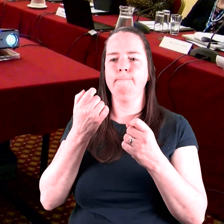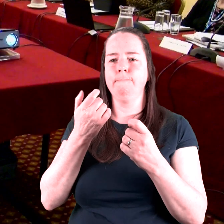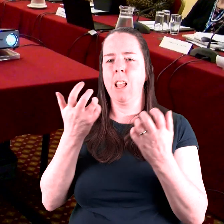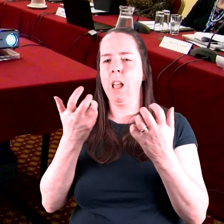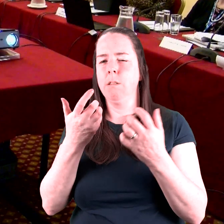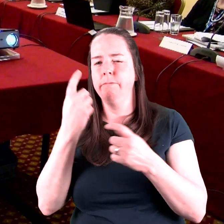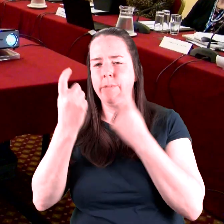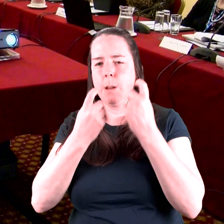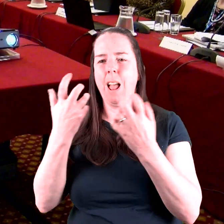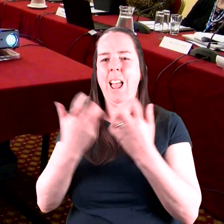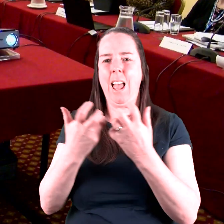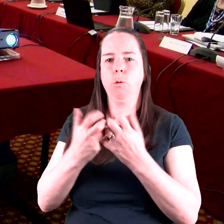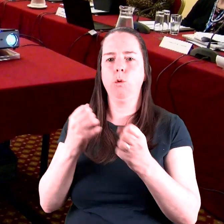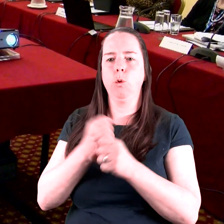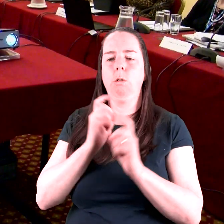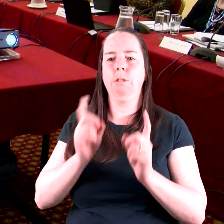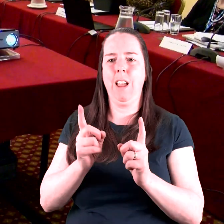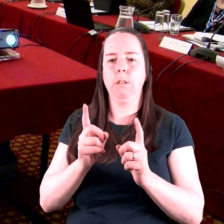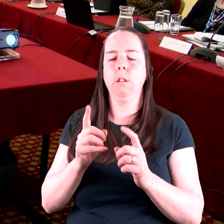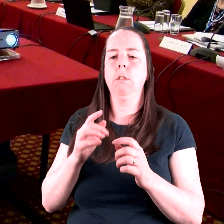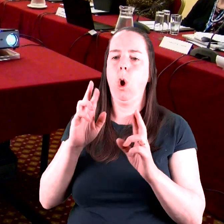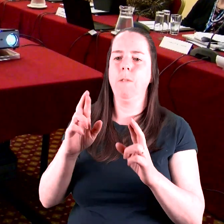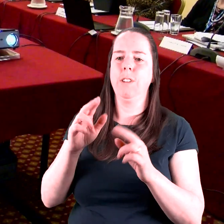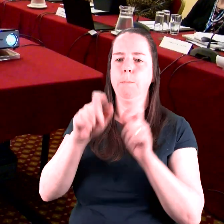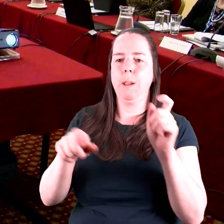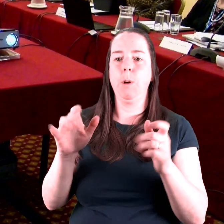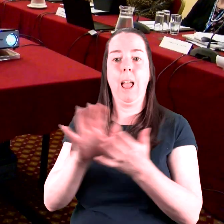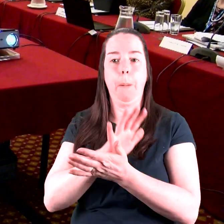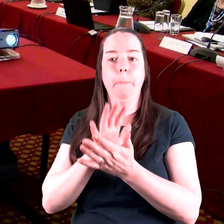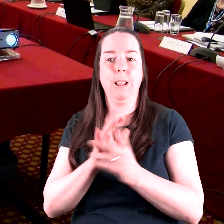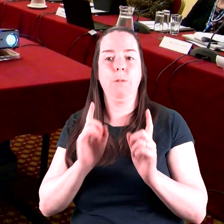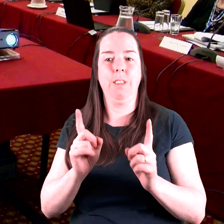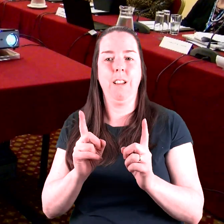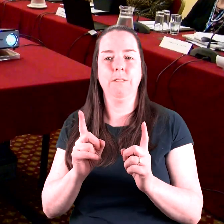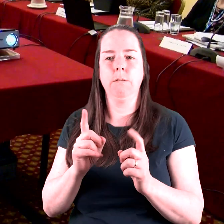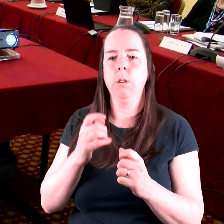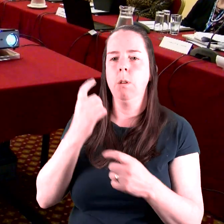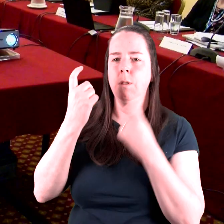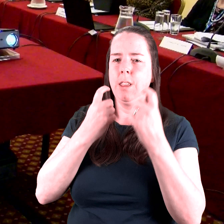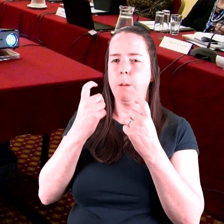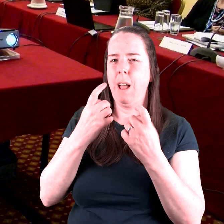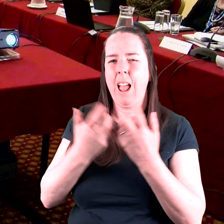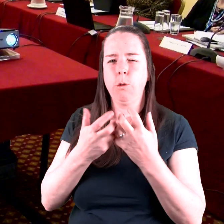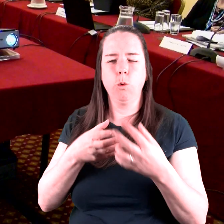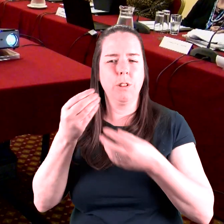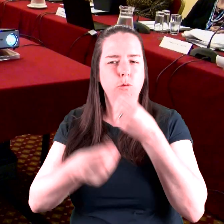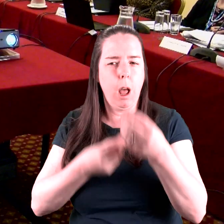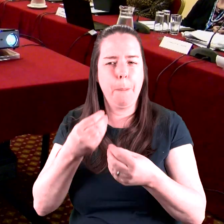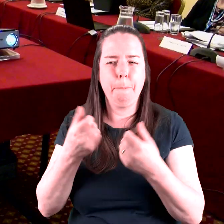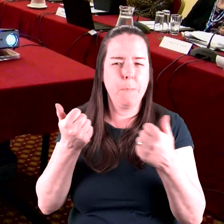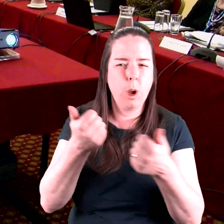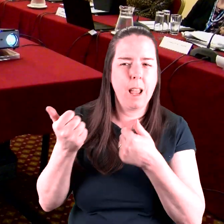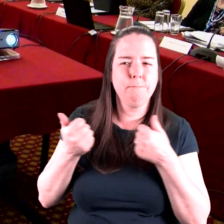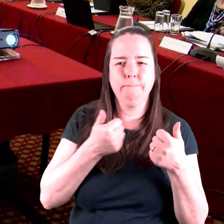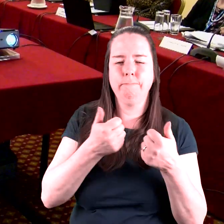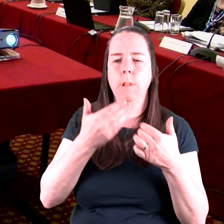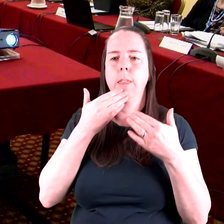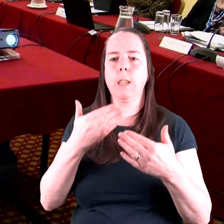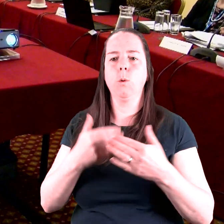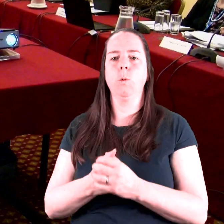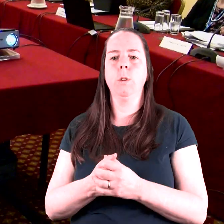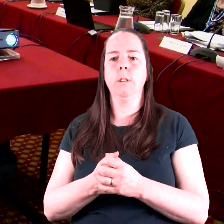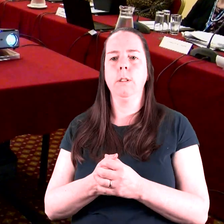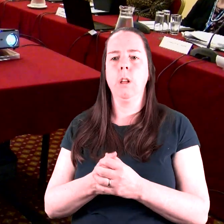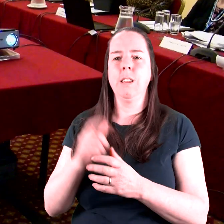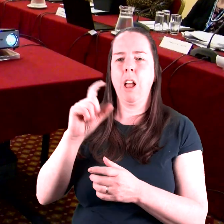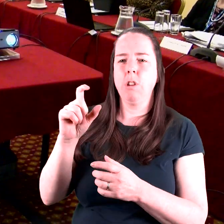do that, it really comes through strongly, and hopefully people would be happy with that, and we'll just think about how we describe that. Is that okay? Thank you